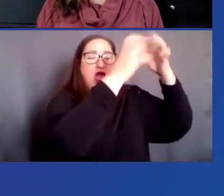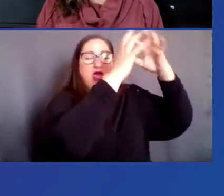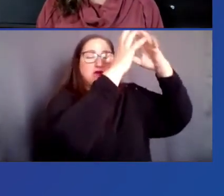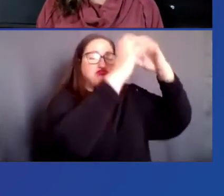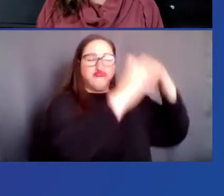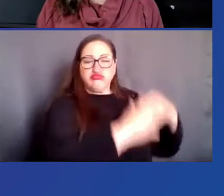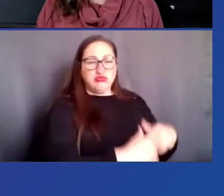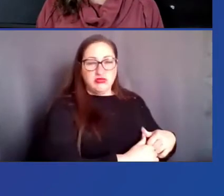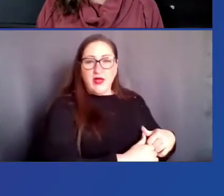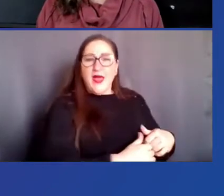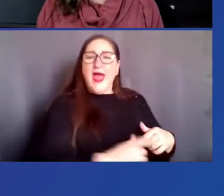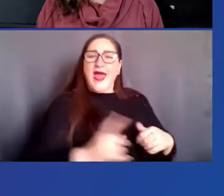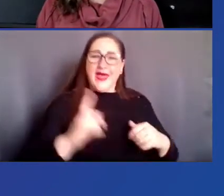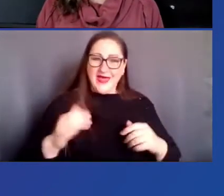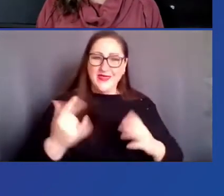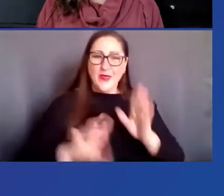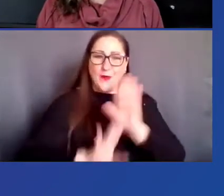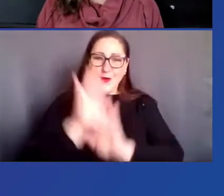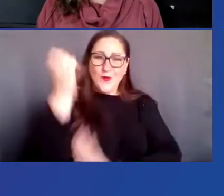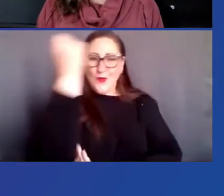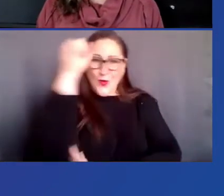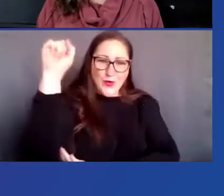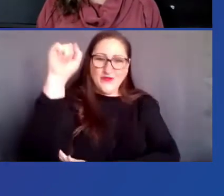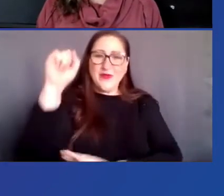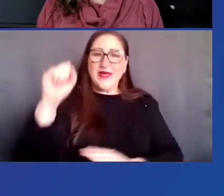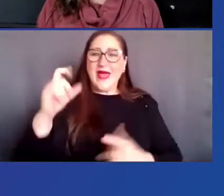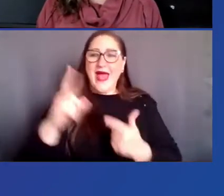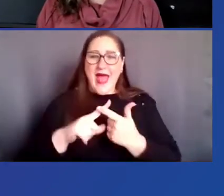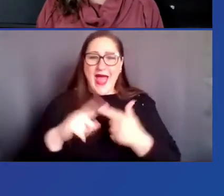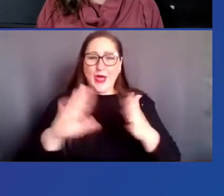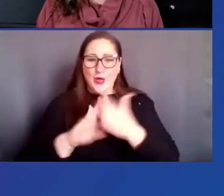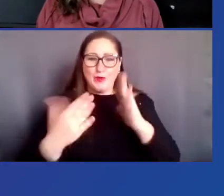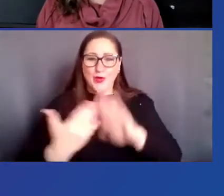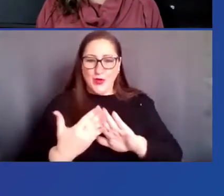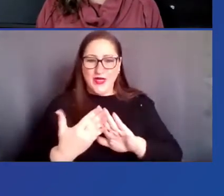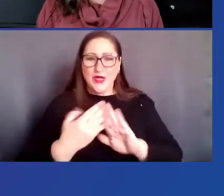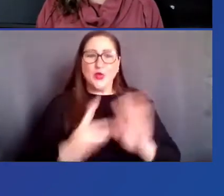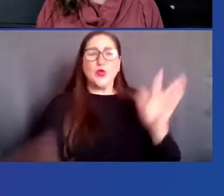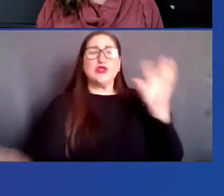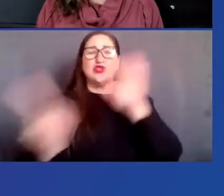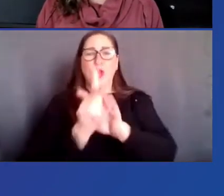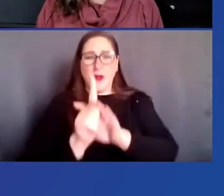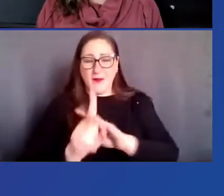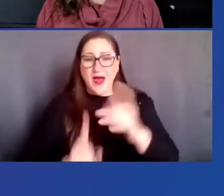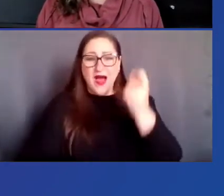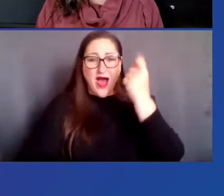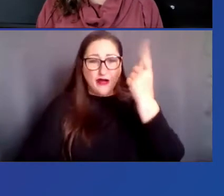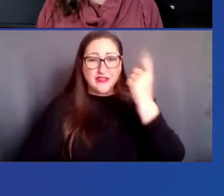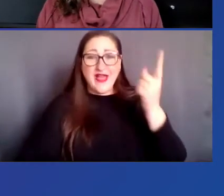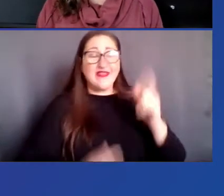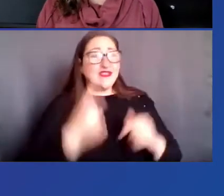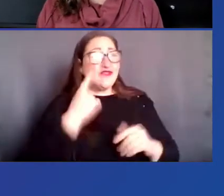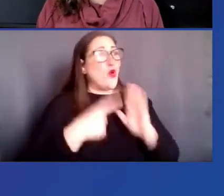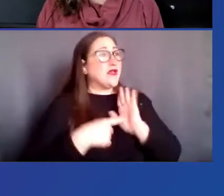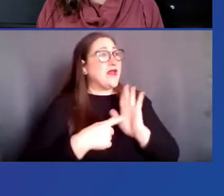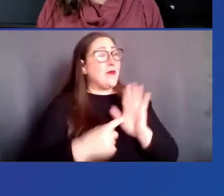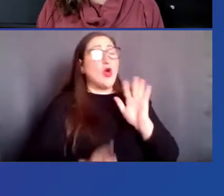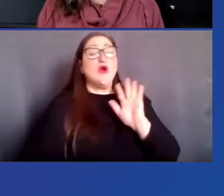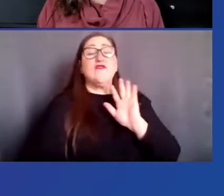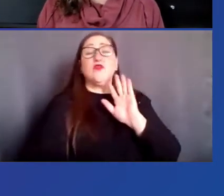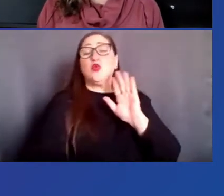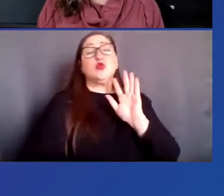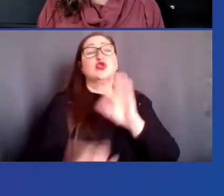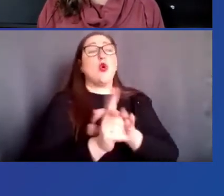to give. If you're showing up to the potluck with an empty hand, that means you may be sweeping the floor at the end, right? Or like something like that, as